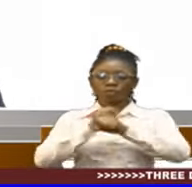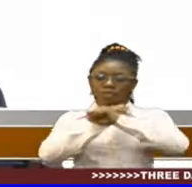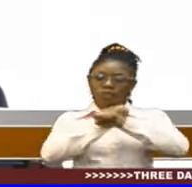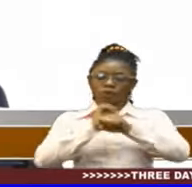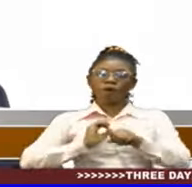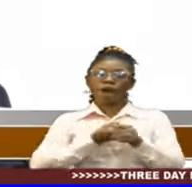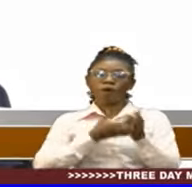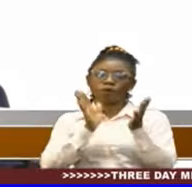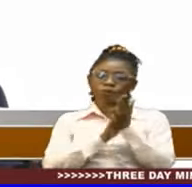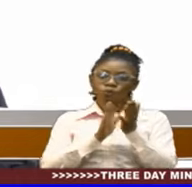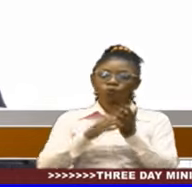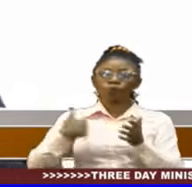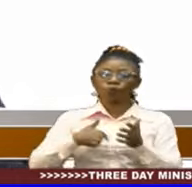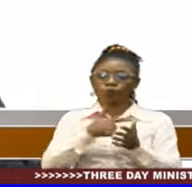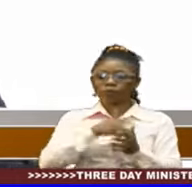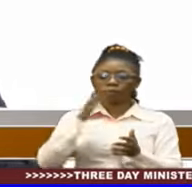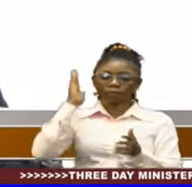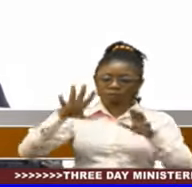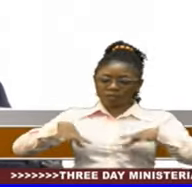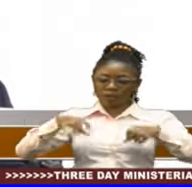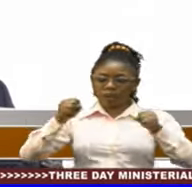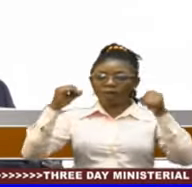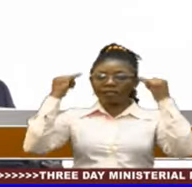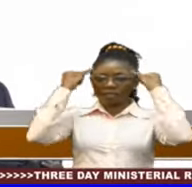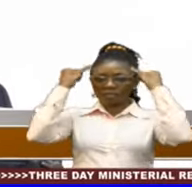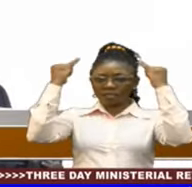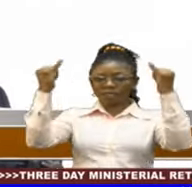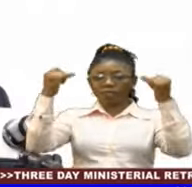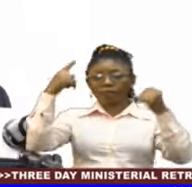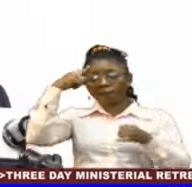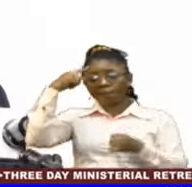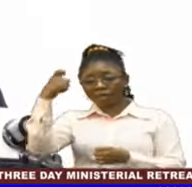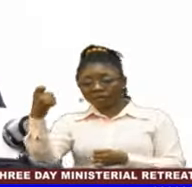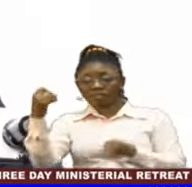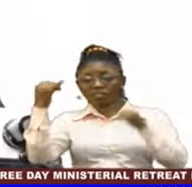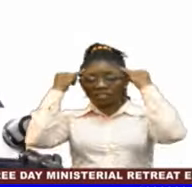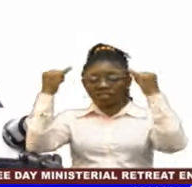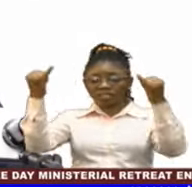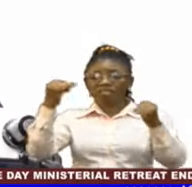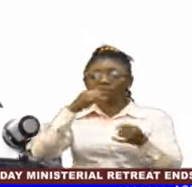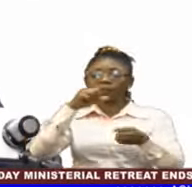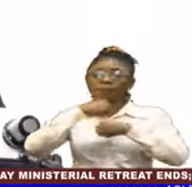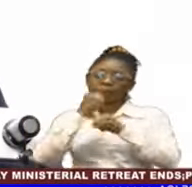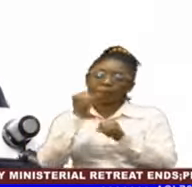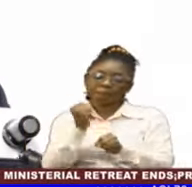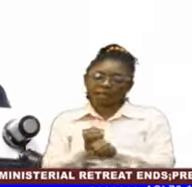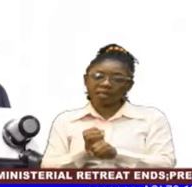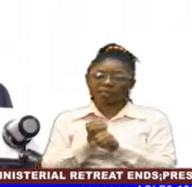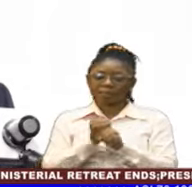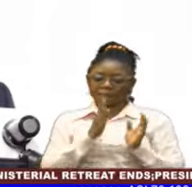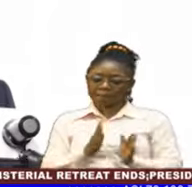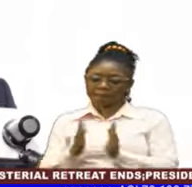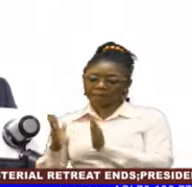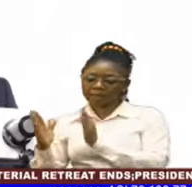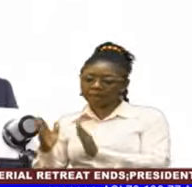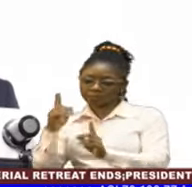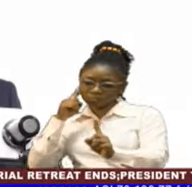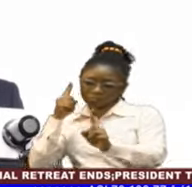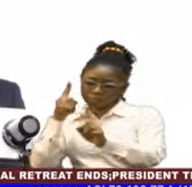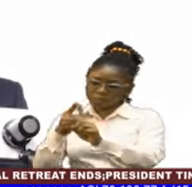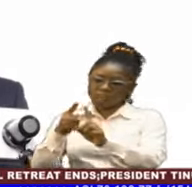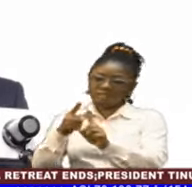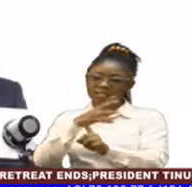must leverage on intelligence, because intelligence makes planning precise